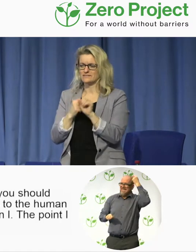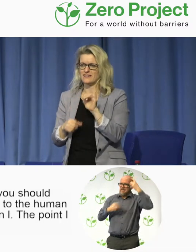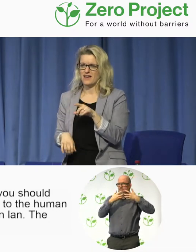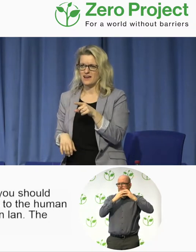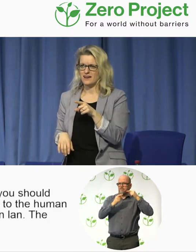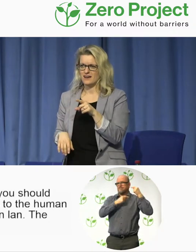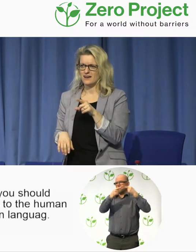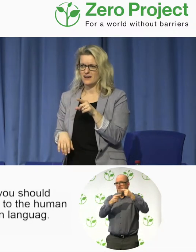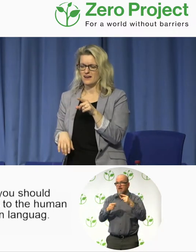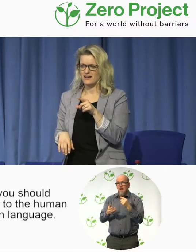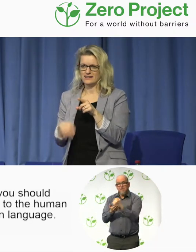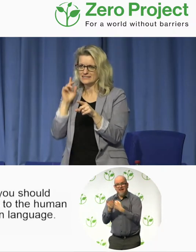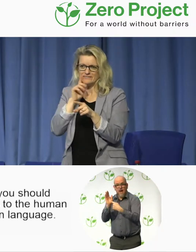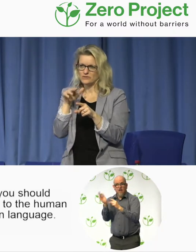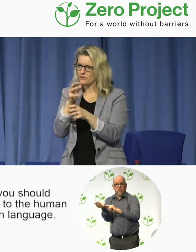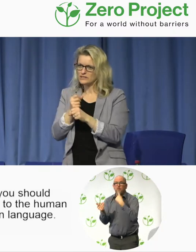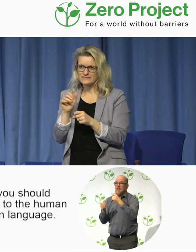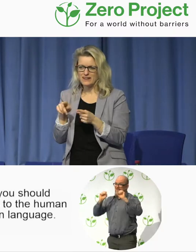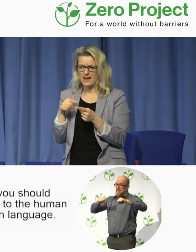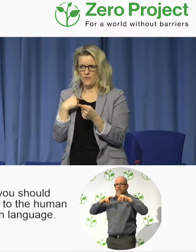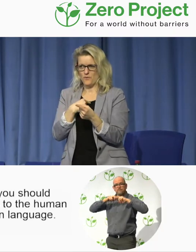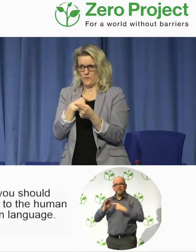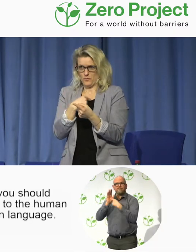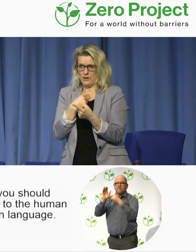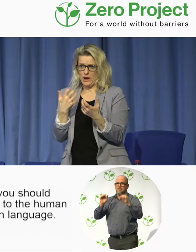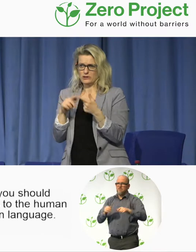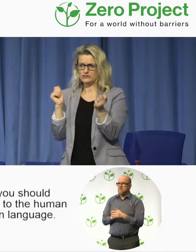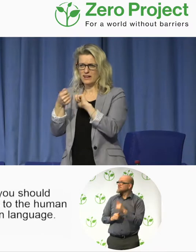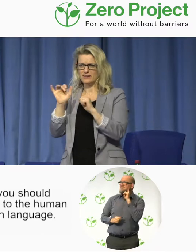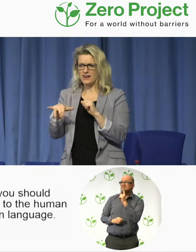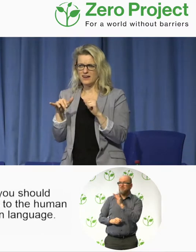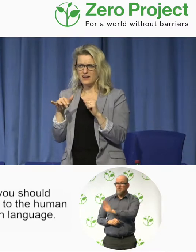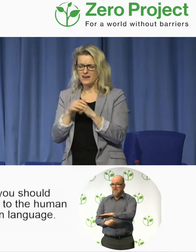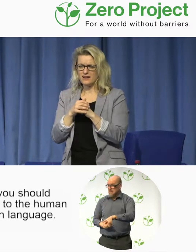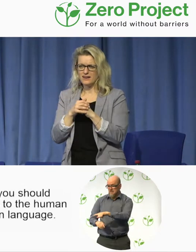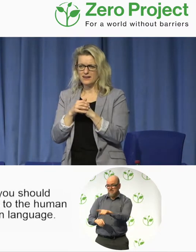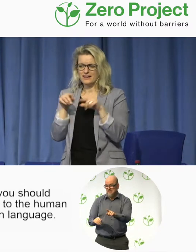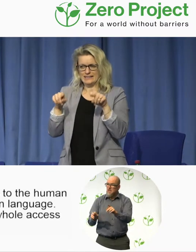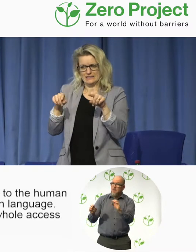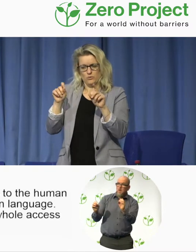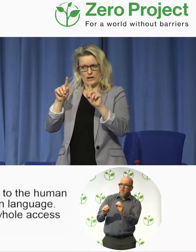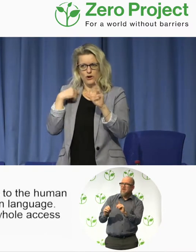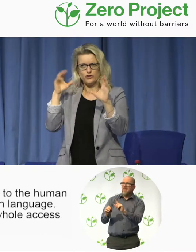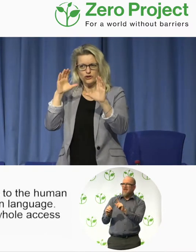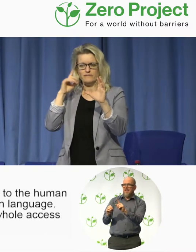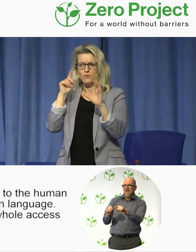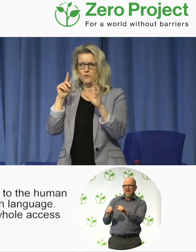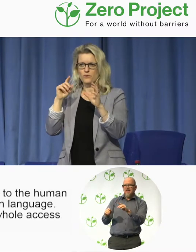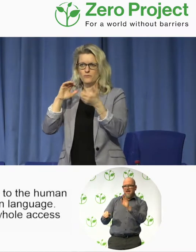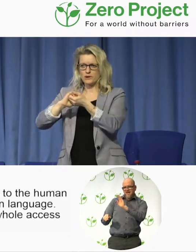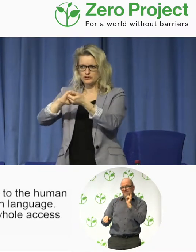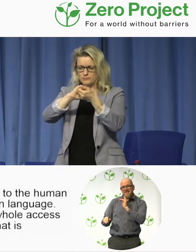there, but children aren't getting access to it, especially not deaf children. And that's what we want to